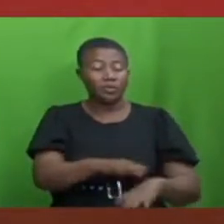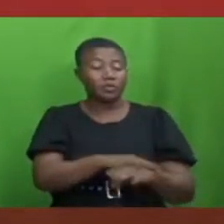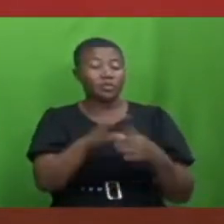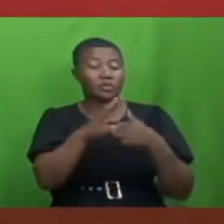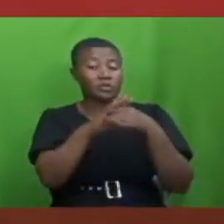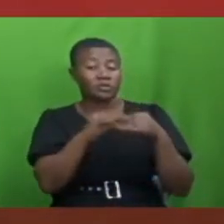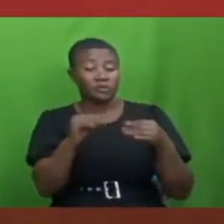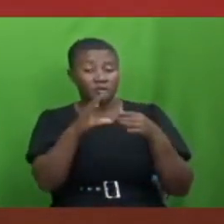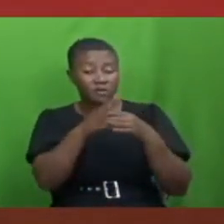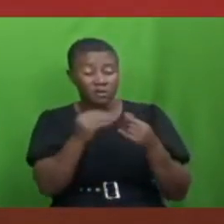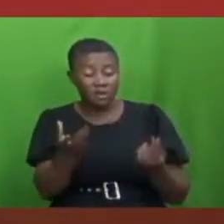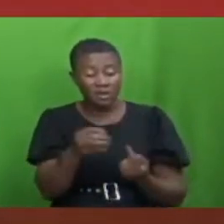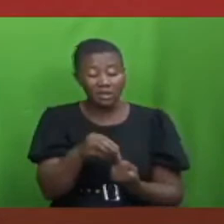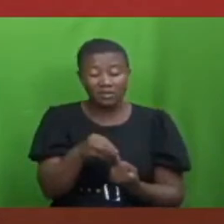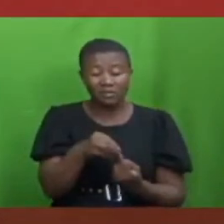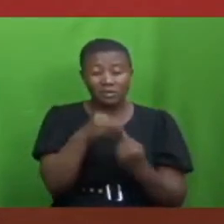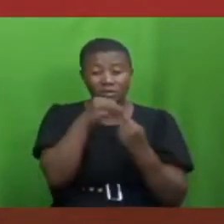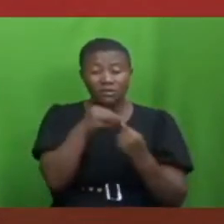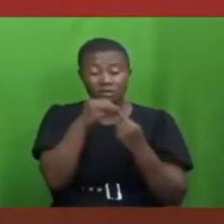guided by